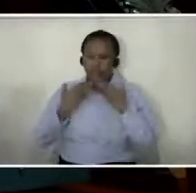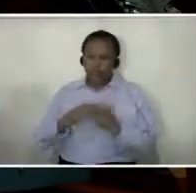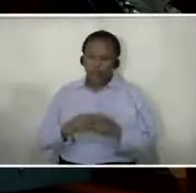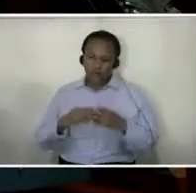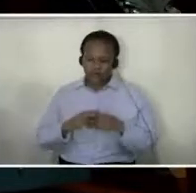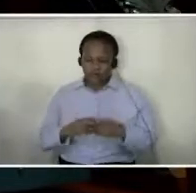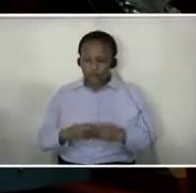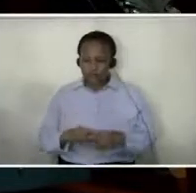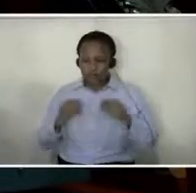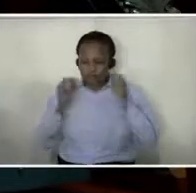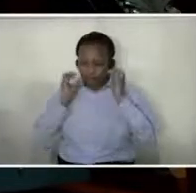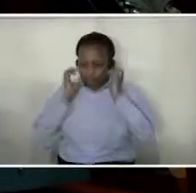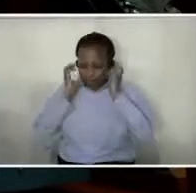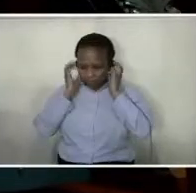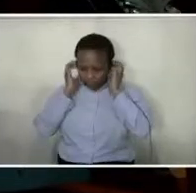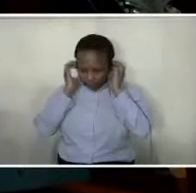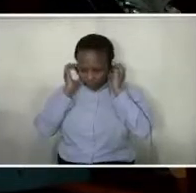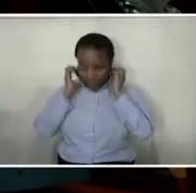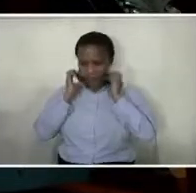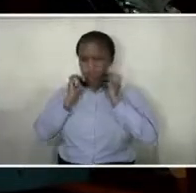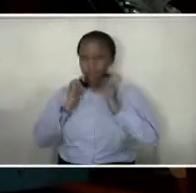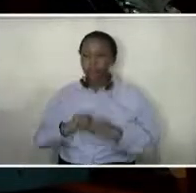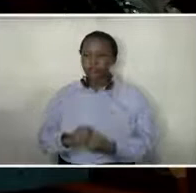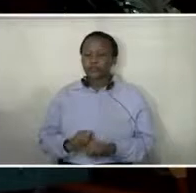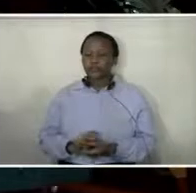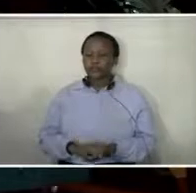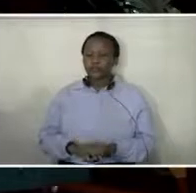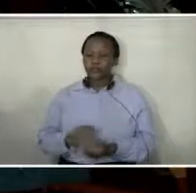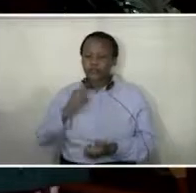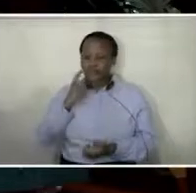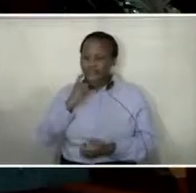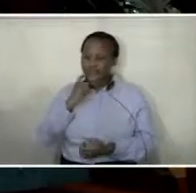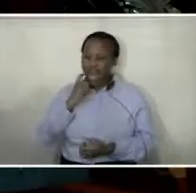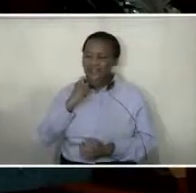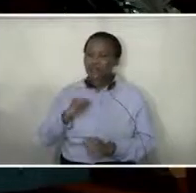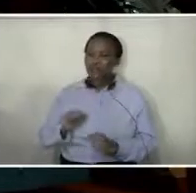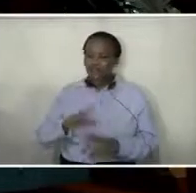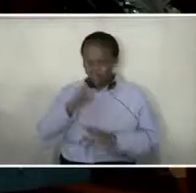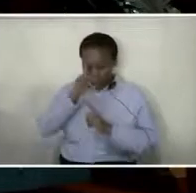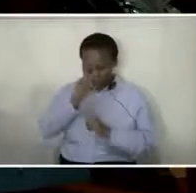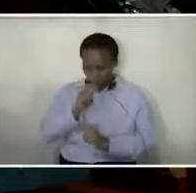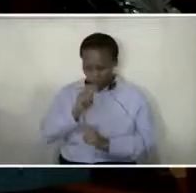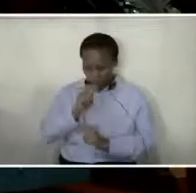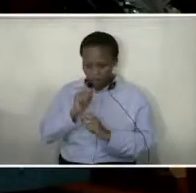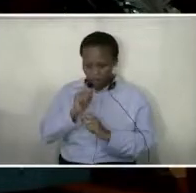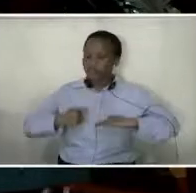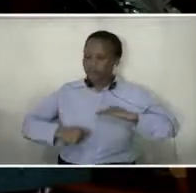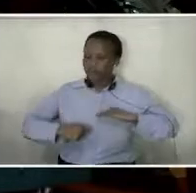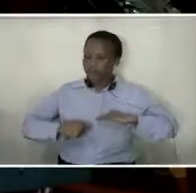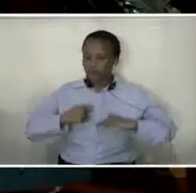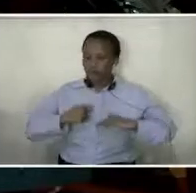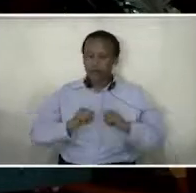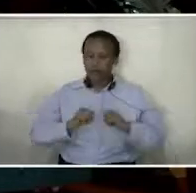Somlomo kulolu daba. Ngicela ukuthi ke ngikhulumise kumfundisi namhlanje.